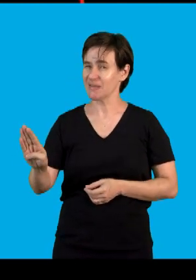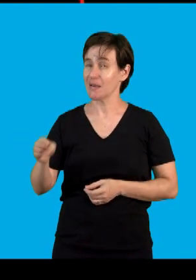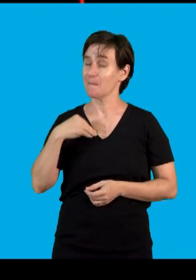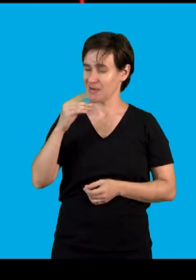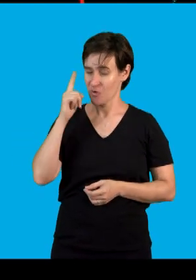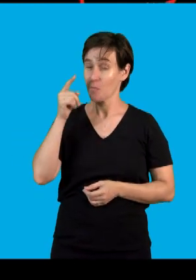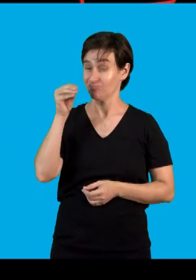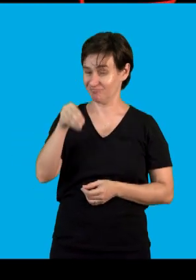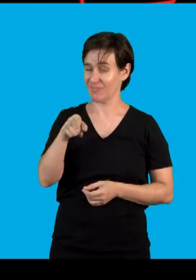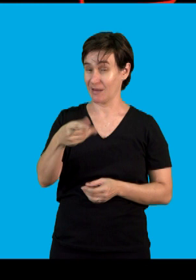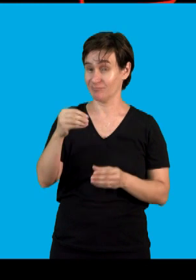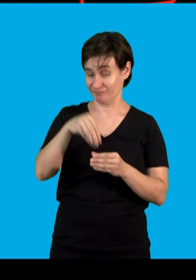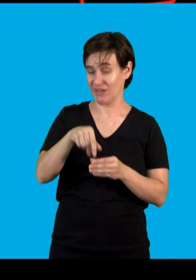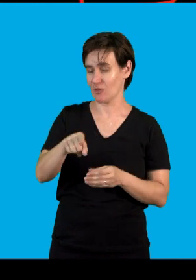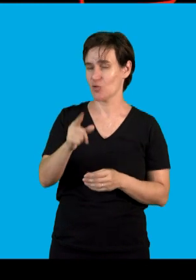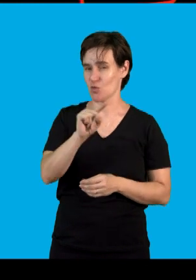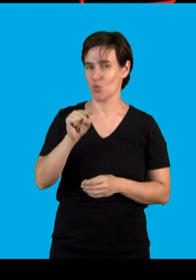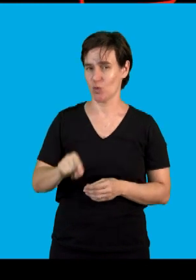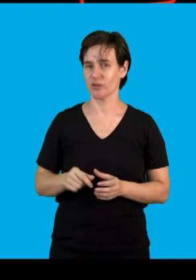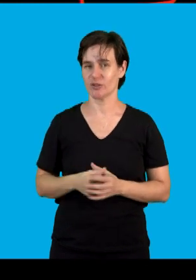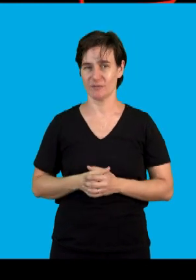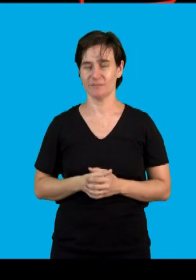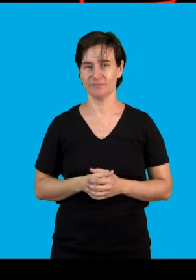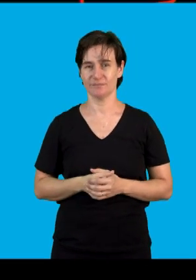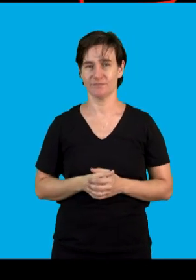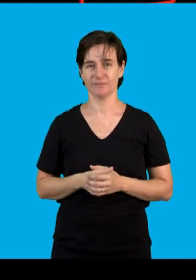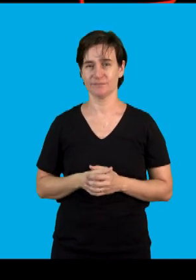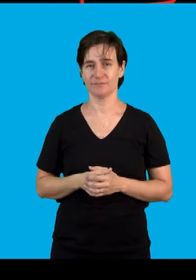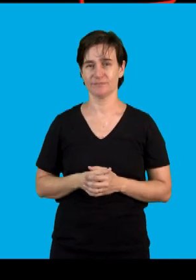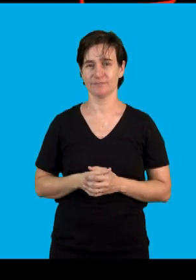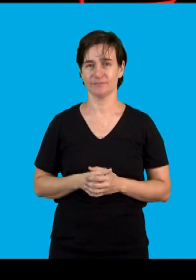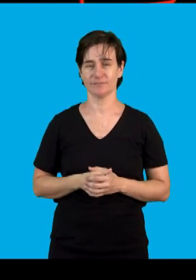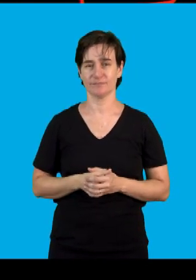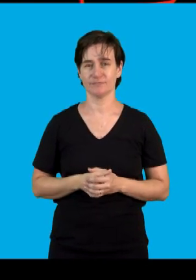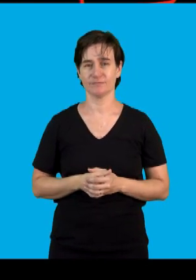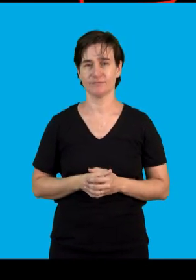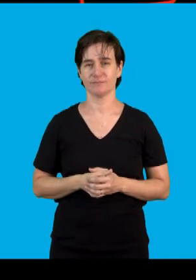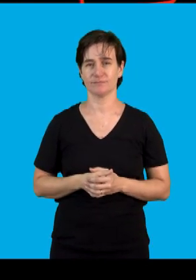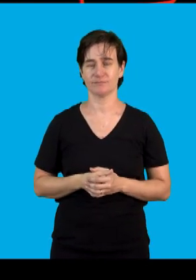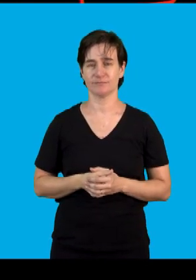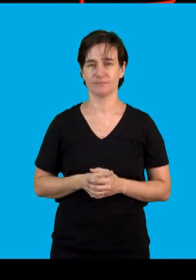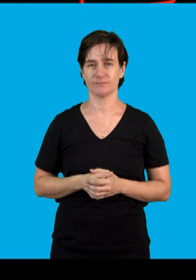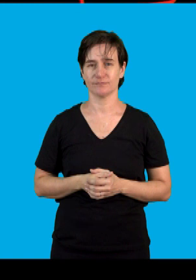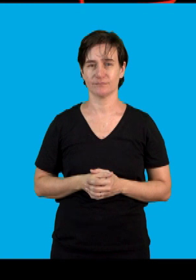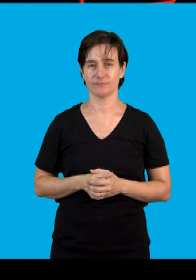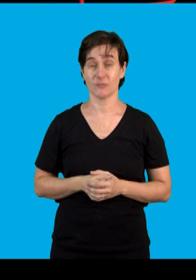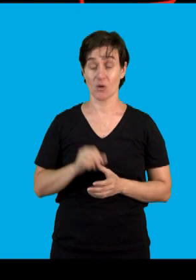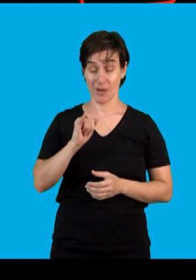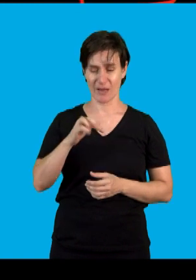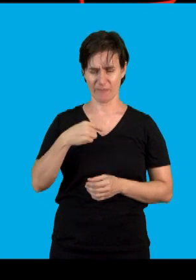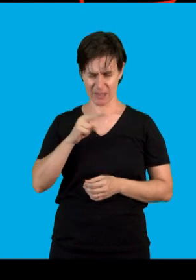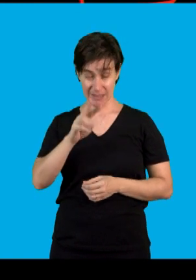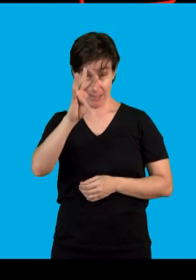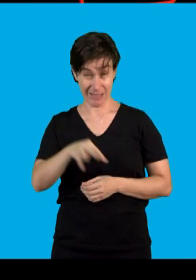A and something about B because they are variables. So, what do? When you get a